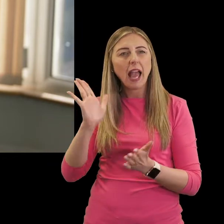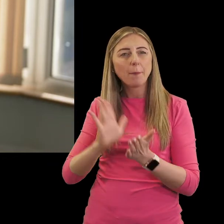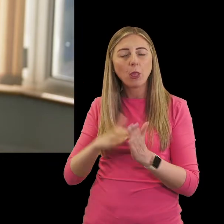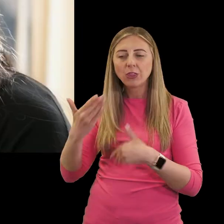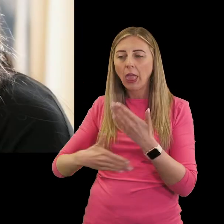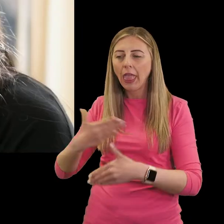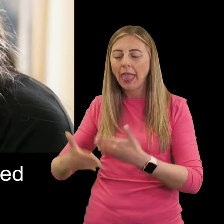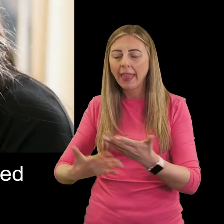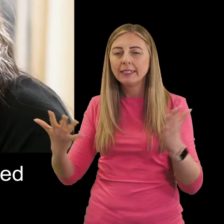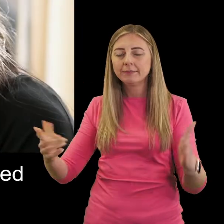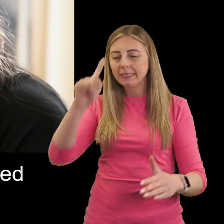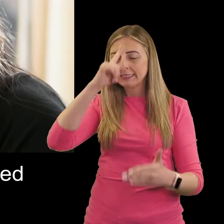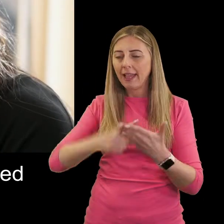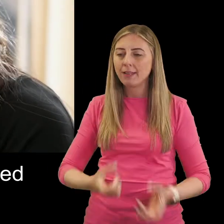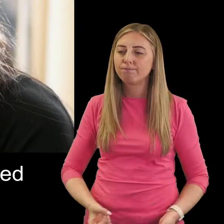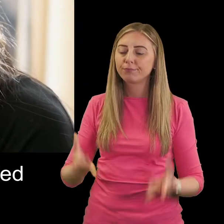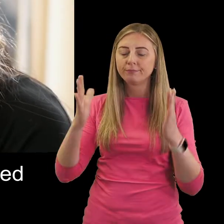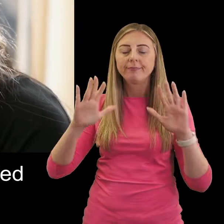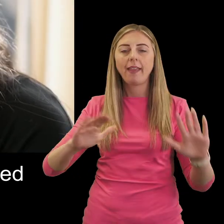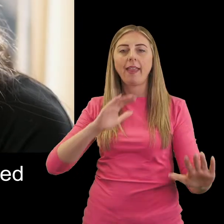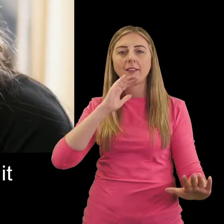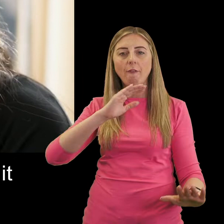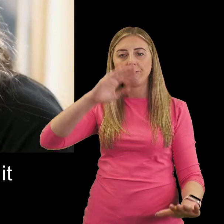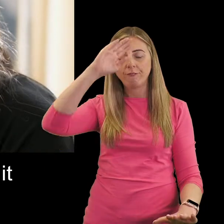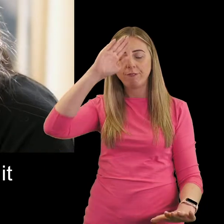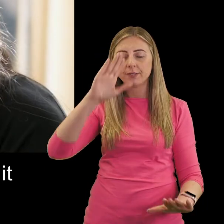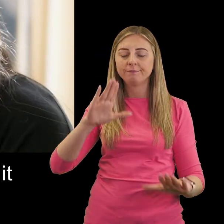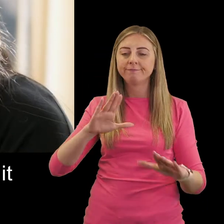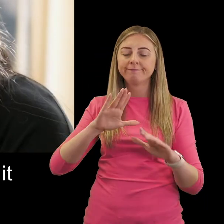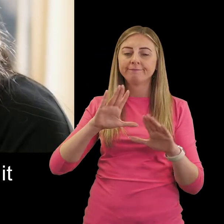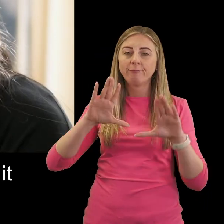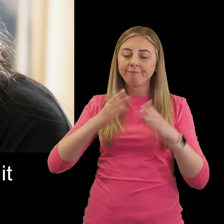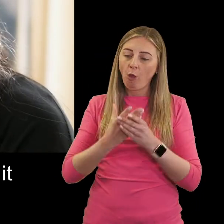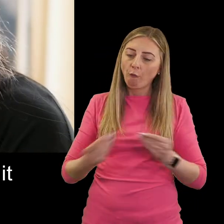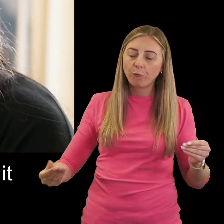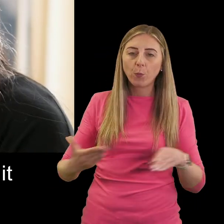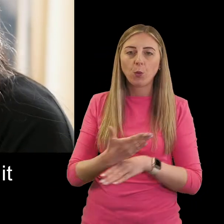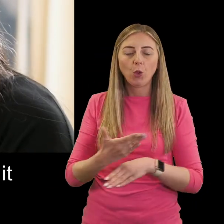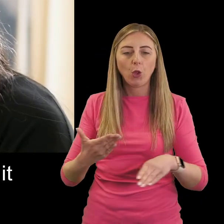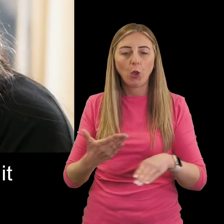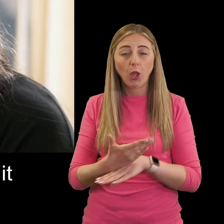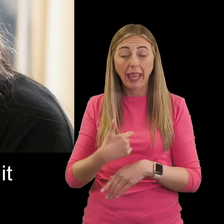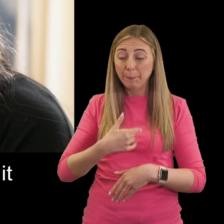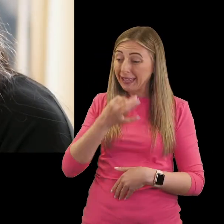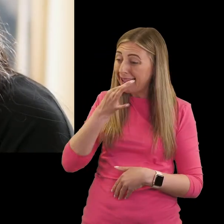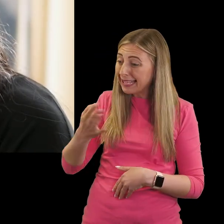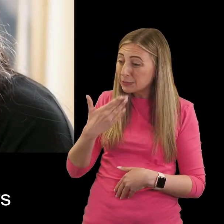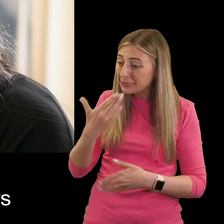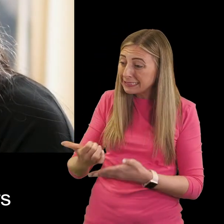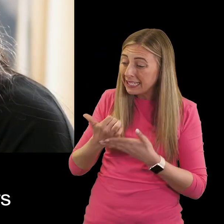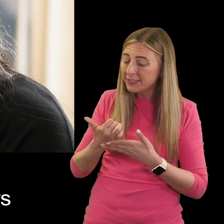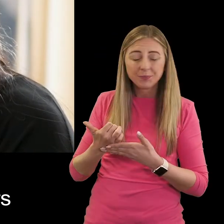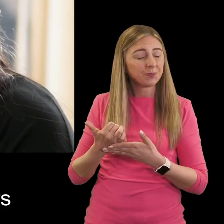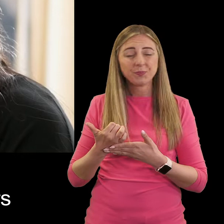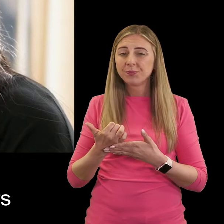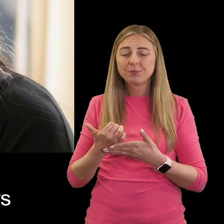leave. Everything I suggested was kind of denied and not really given a good reason for it beyond, we'll